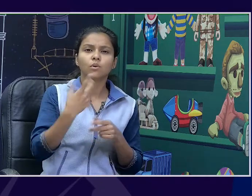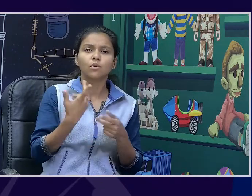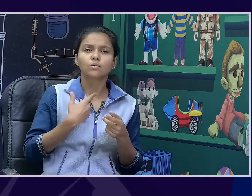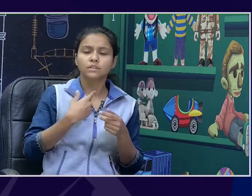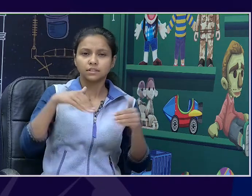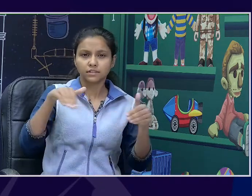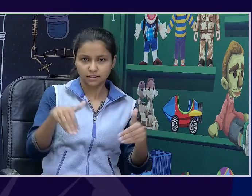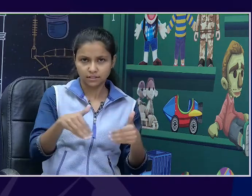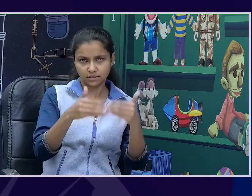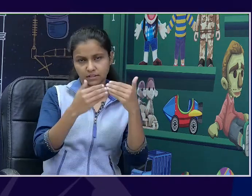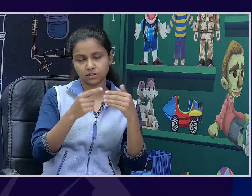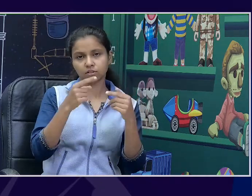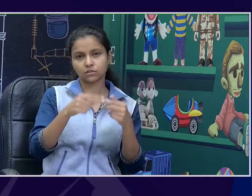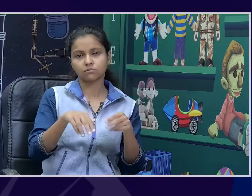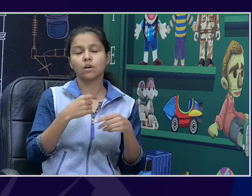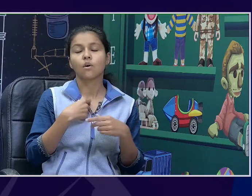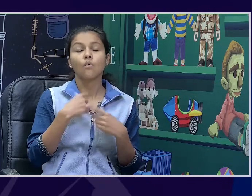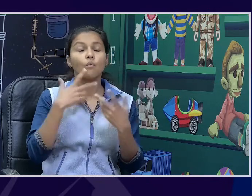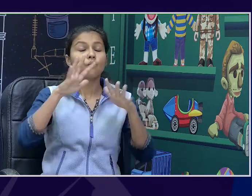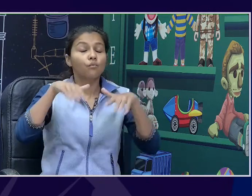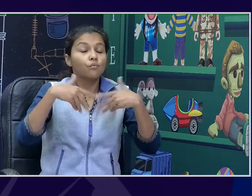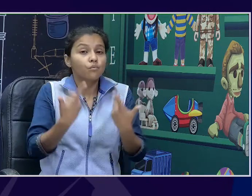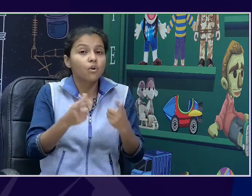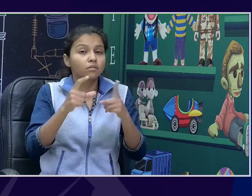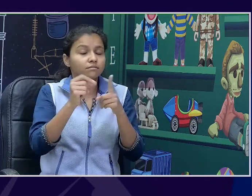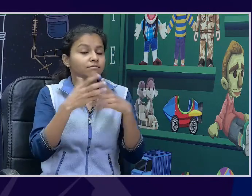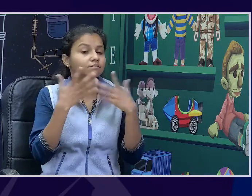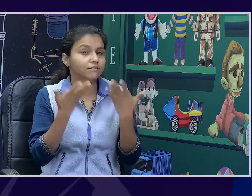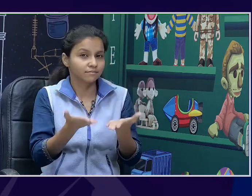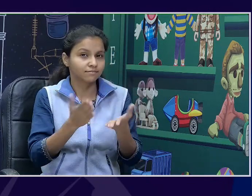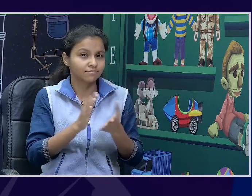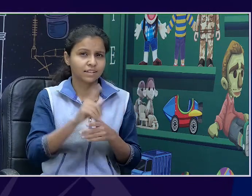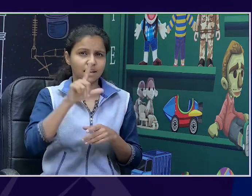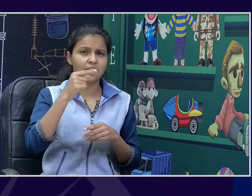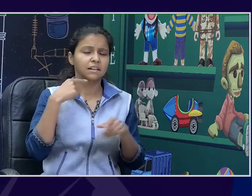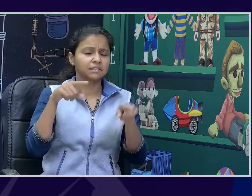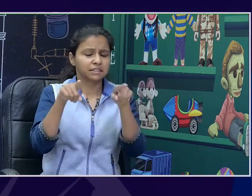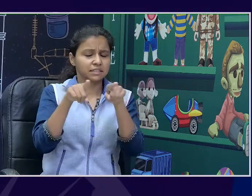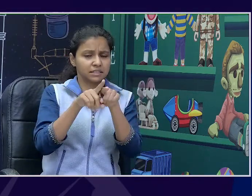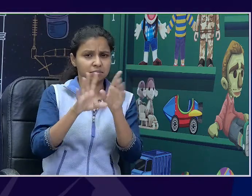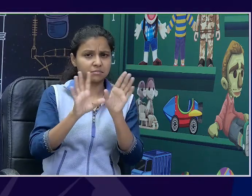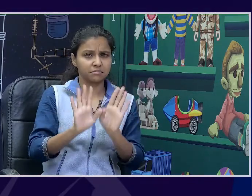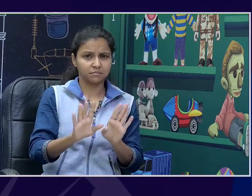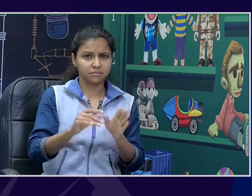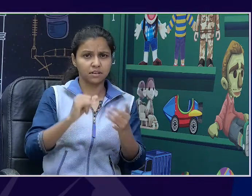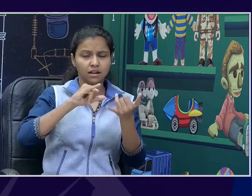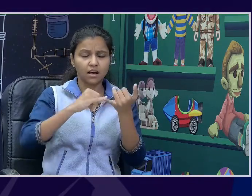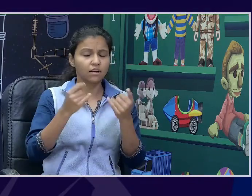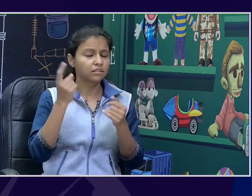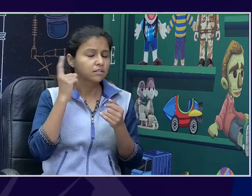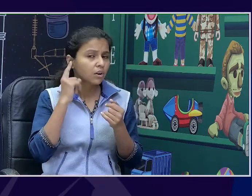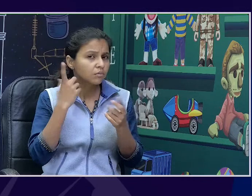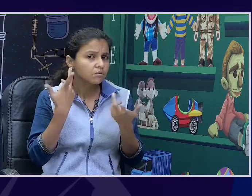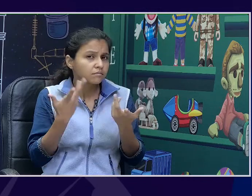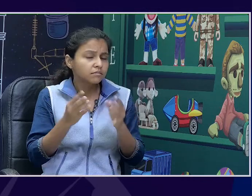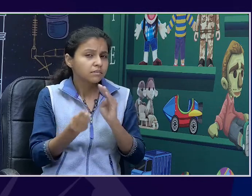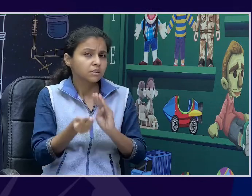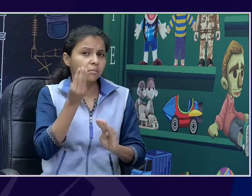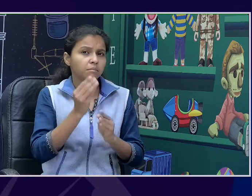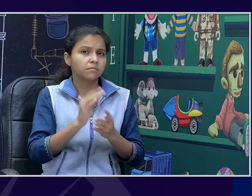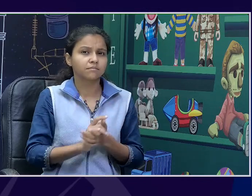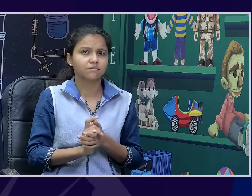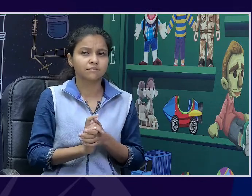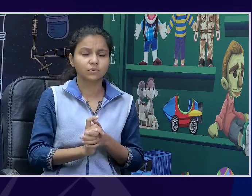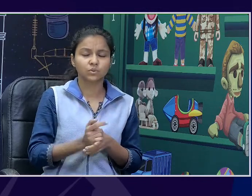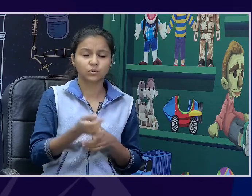an introduction of the chapter to the students, what we can do is, like I have inserted a sound, we can ask the students